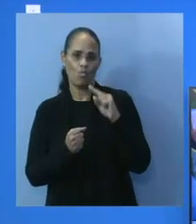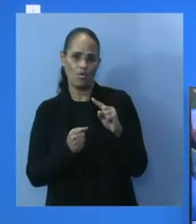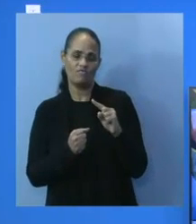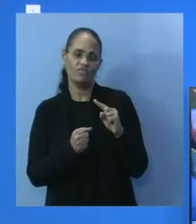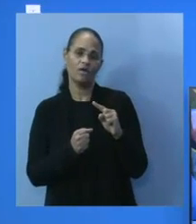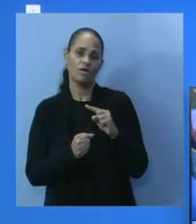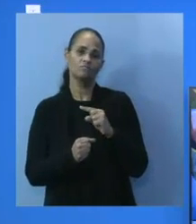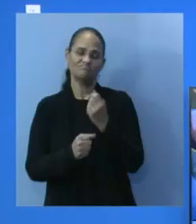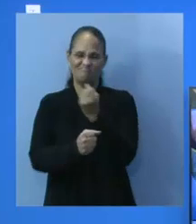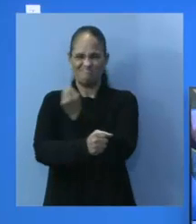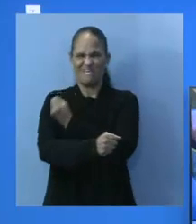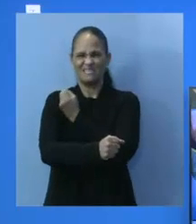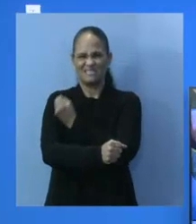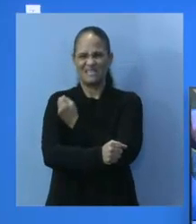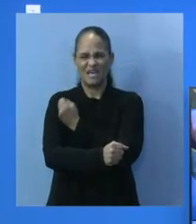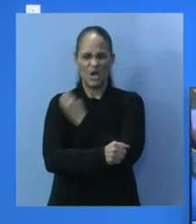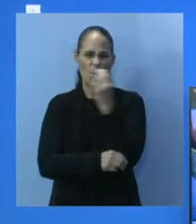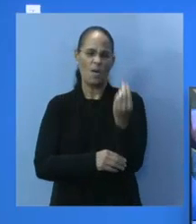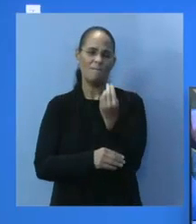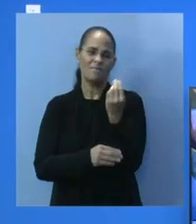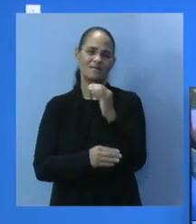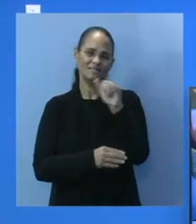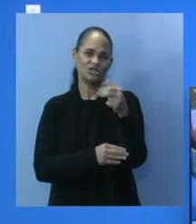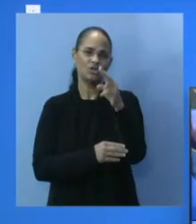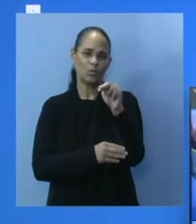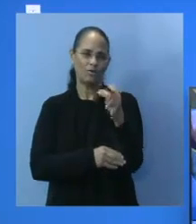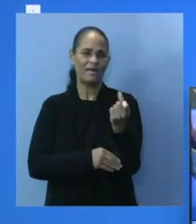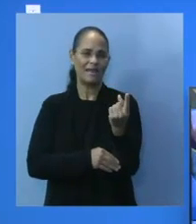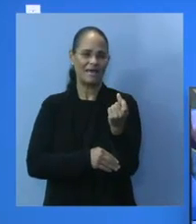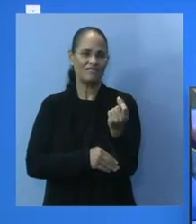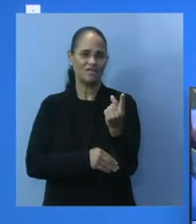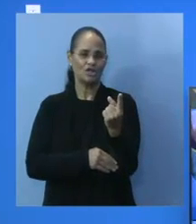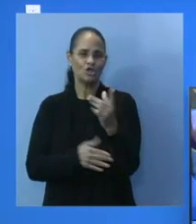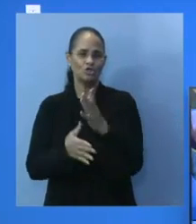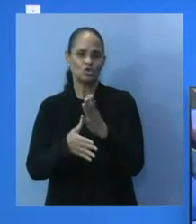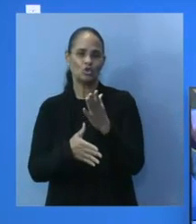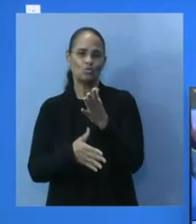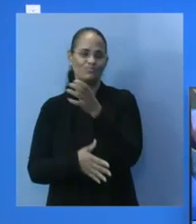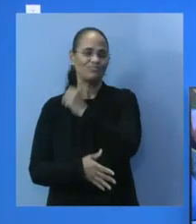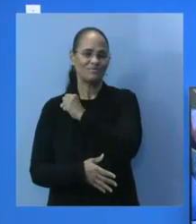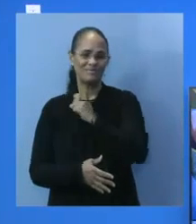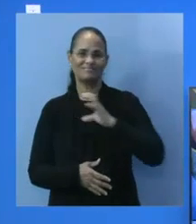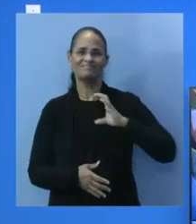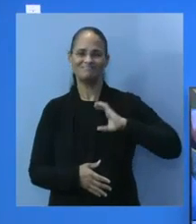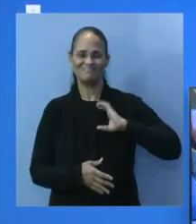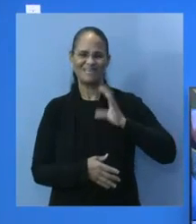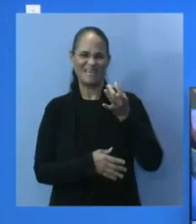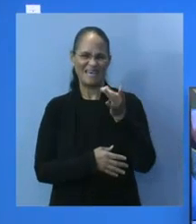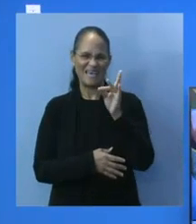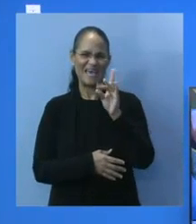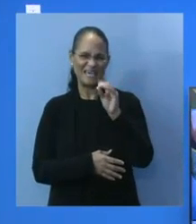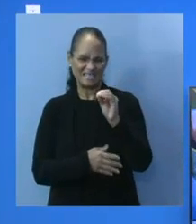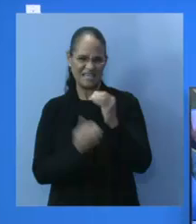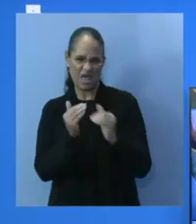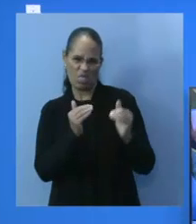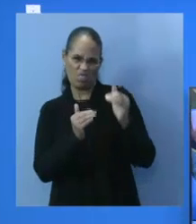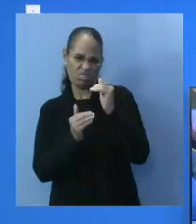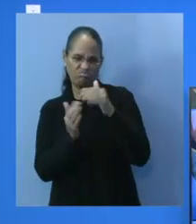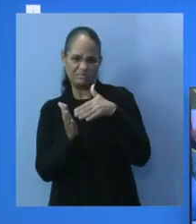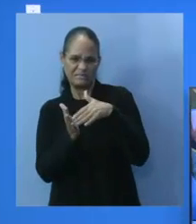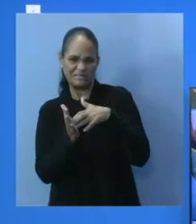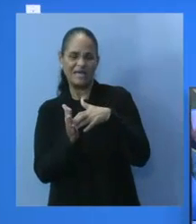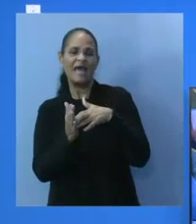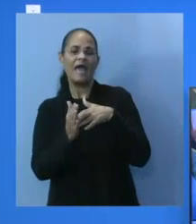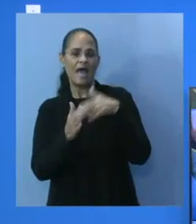Pfizer-BioNTech vaccine on Monday, January 11th, to elderly residents 80 years and over, the clinically vulnerable, frontline